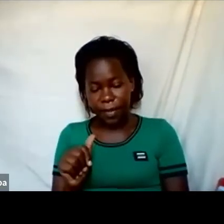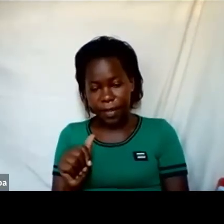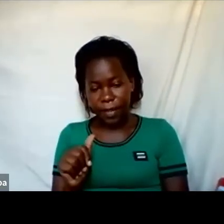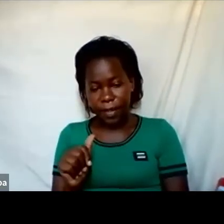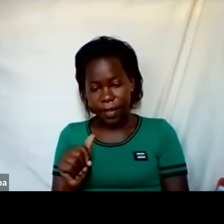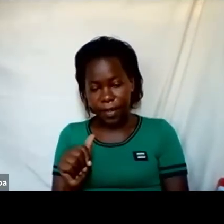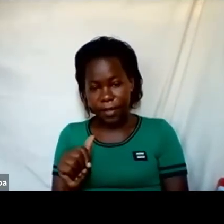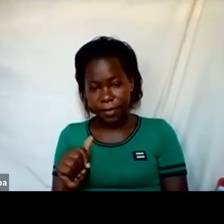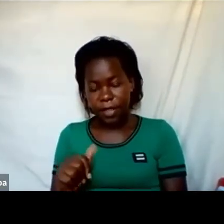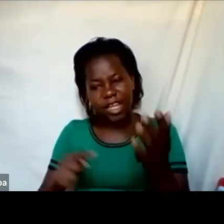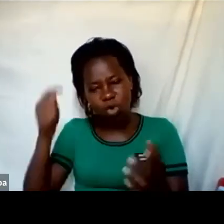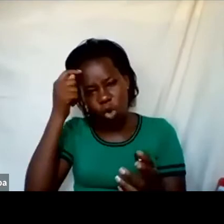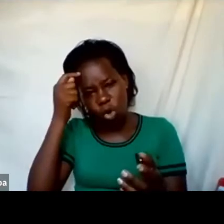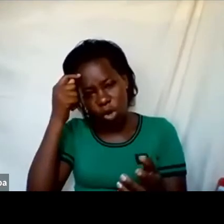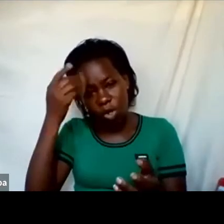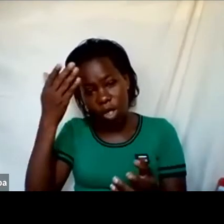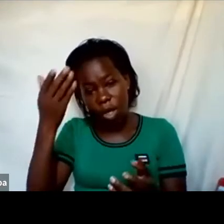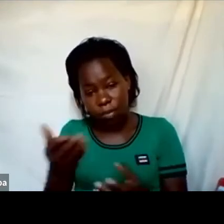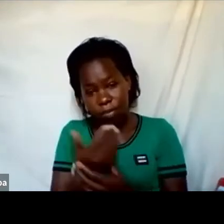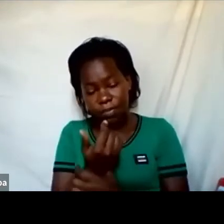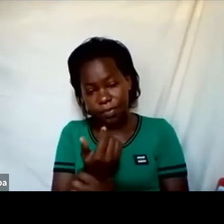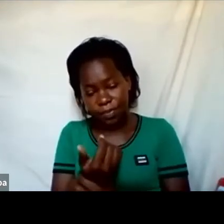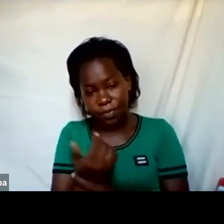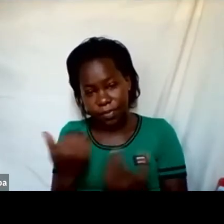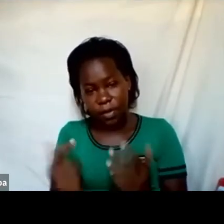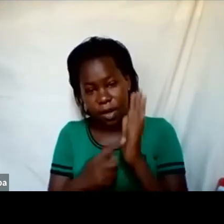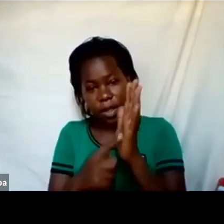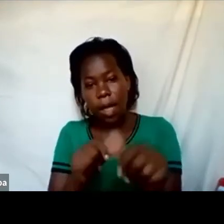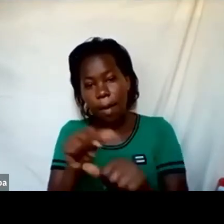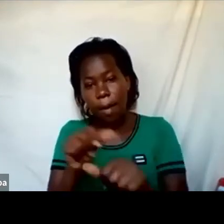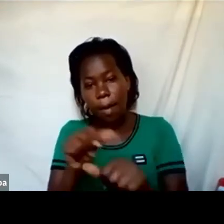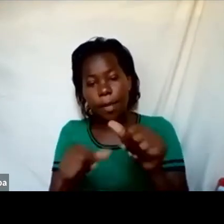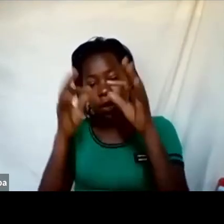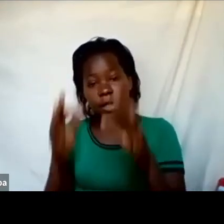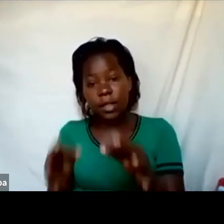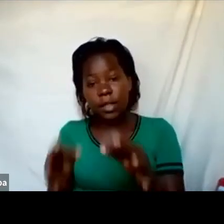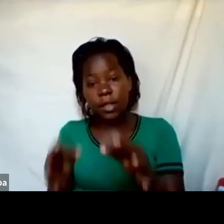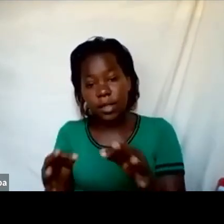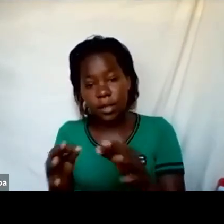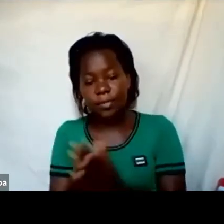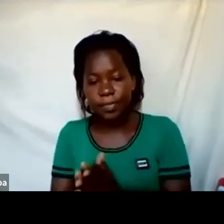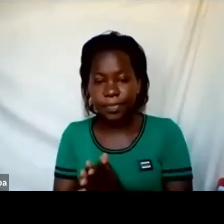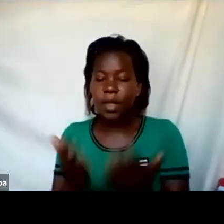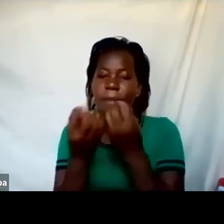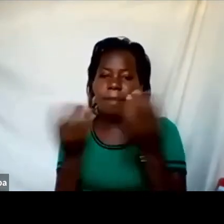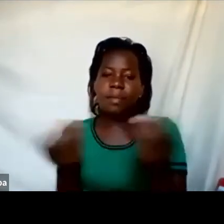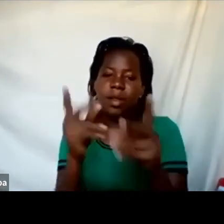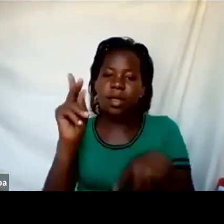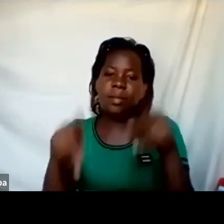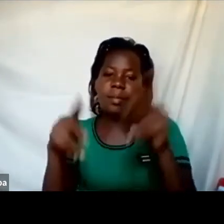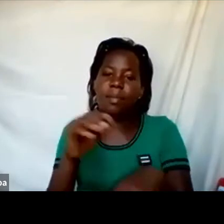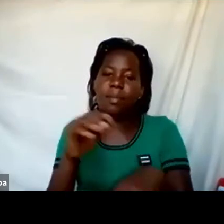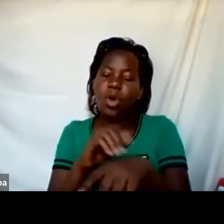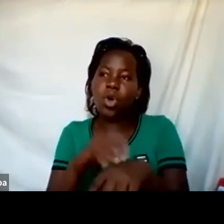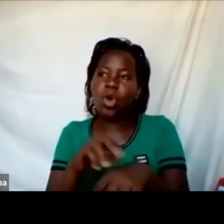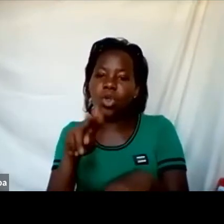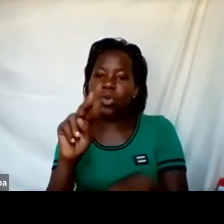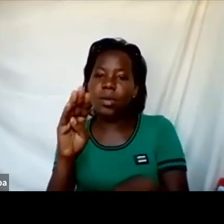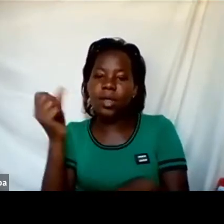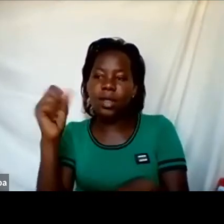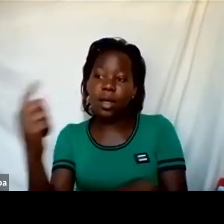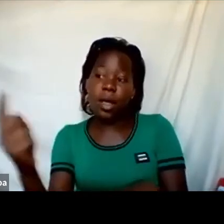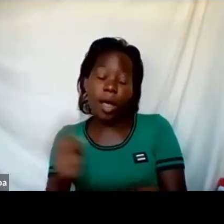we demonstrated about the product. Okay? So there are a lot of people who call UNBS to come and inspect, but you find